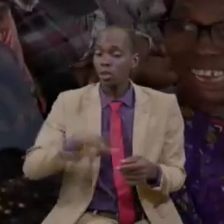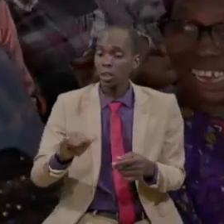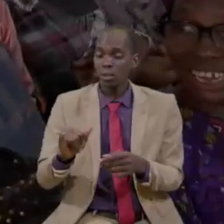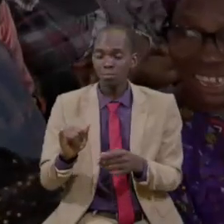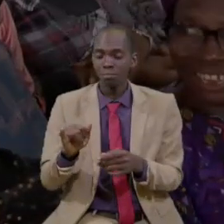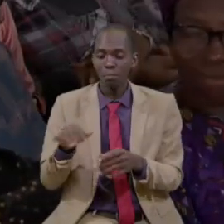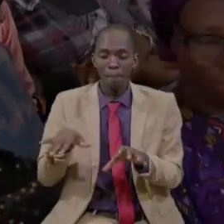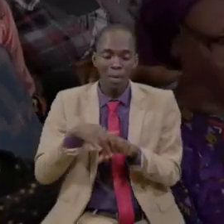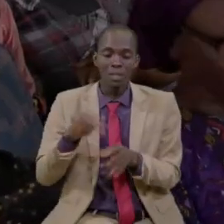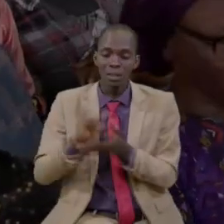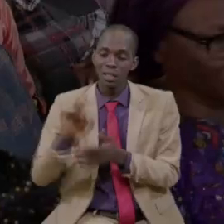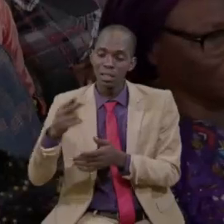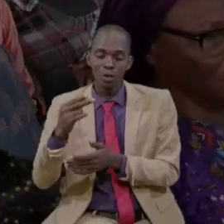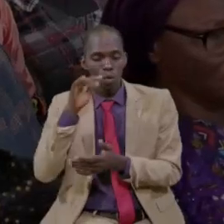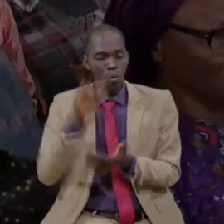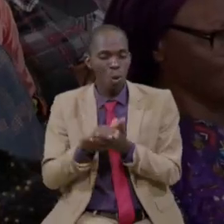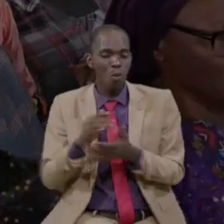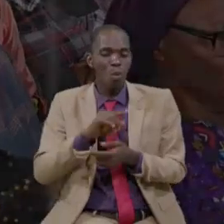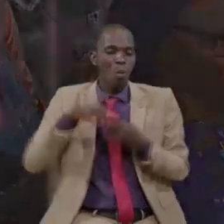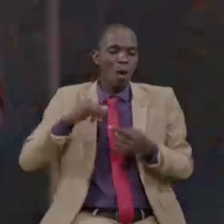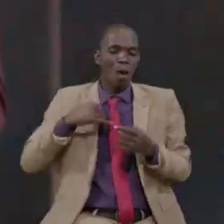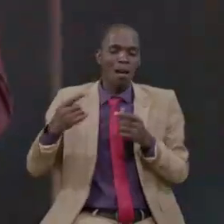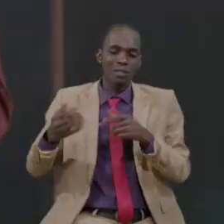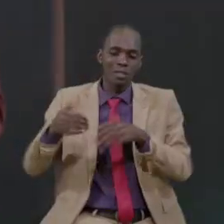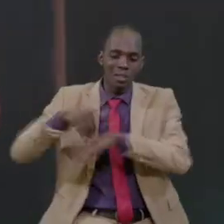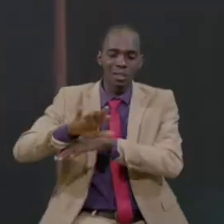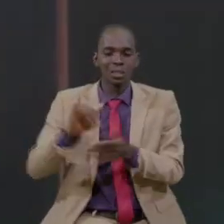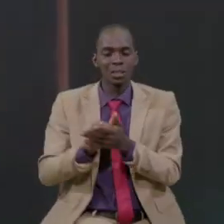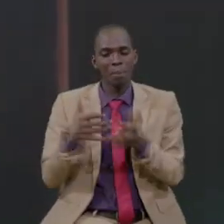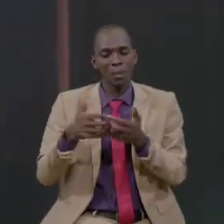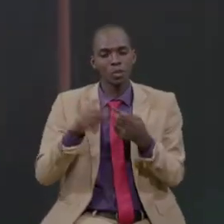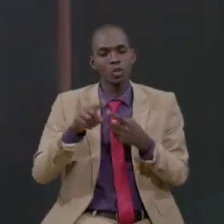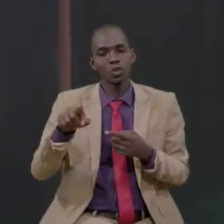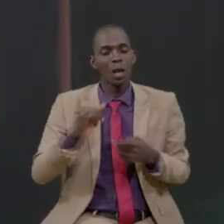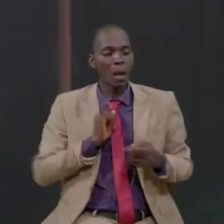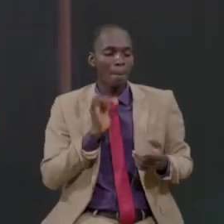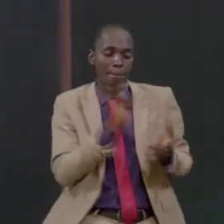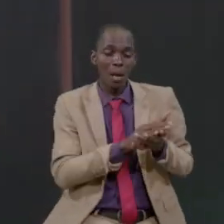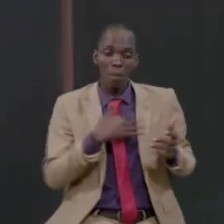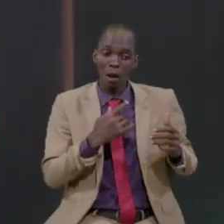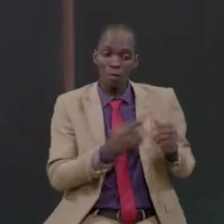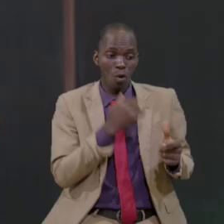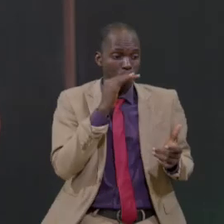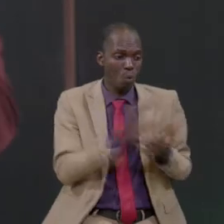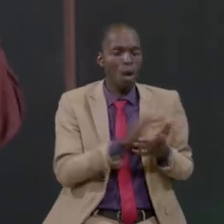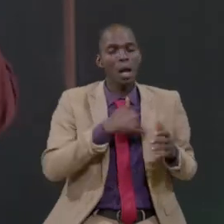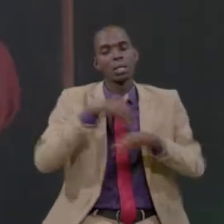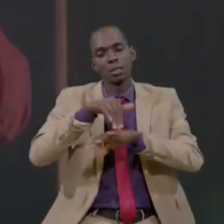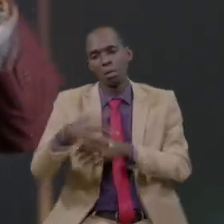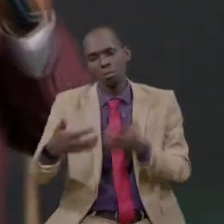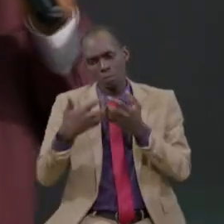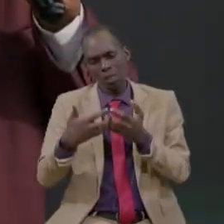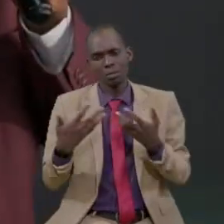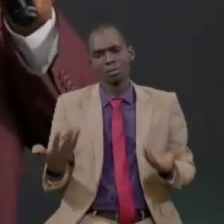I said, but if you continue like this, where will you spend eternity? That's